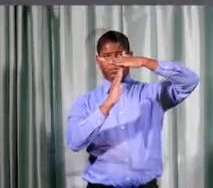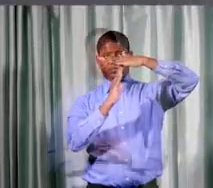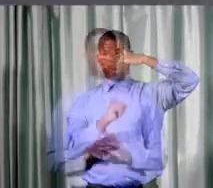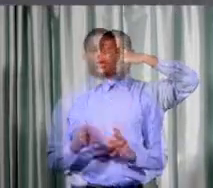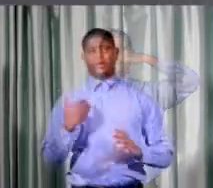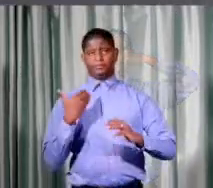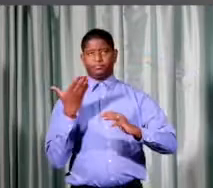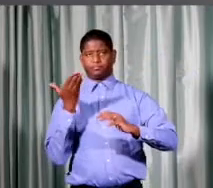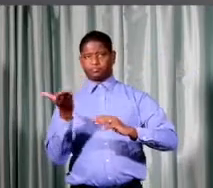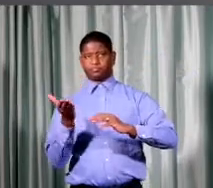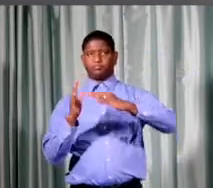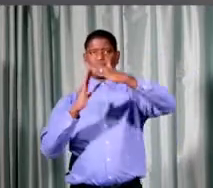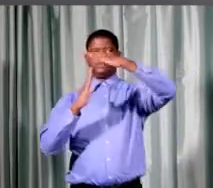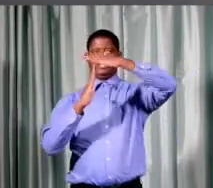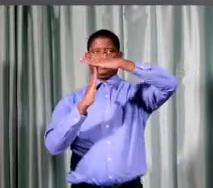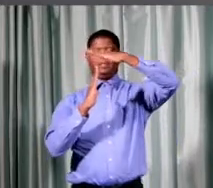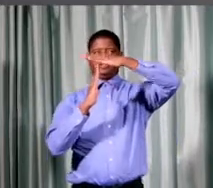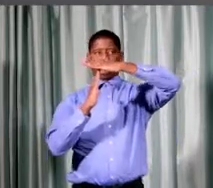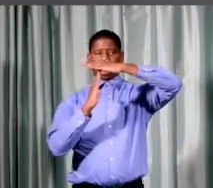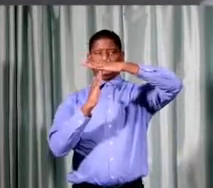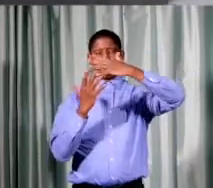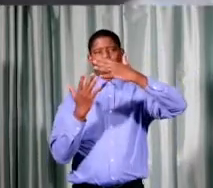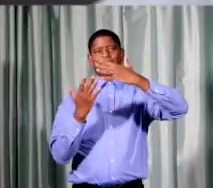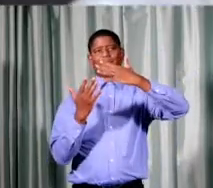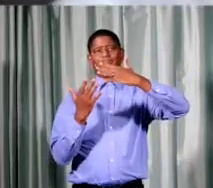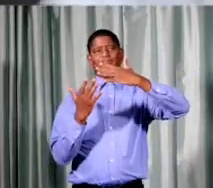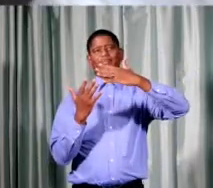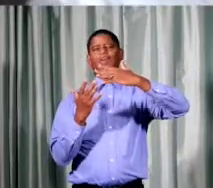There's your T account. For no good reason,